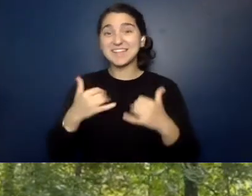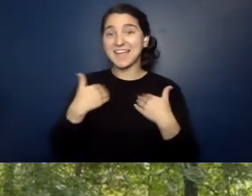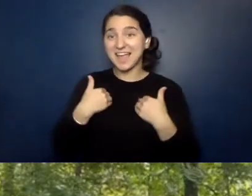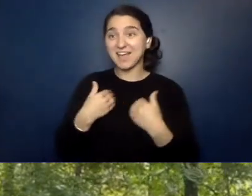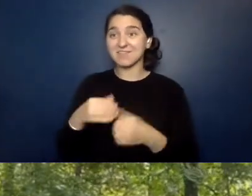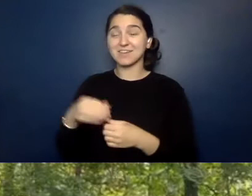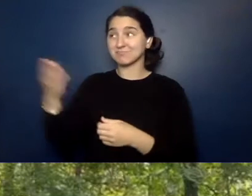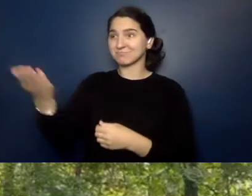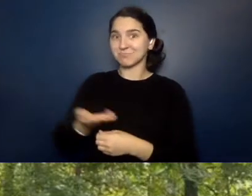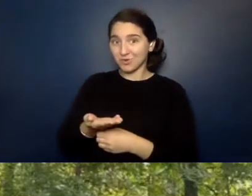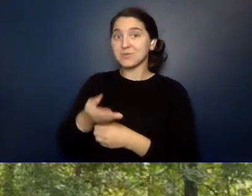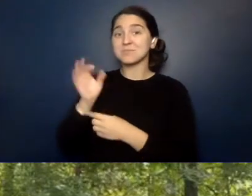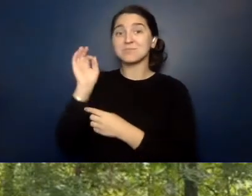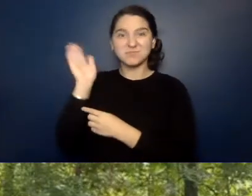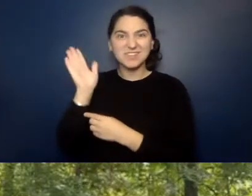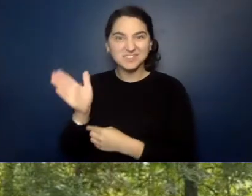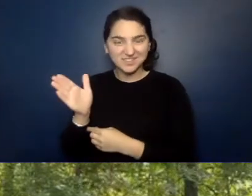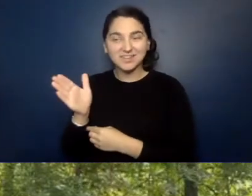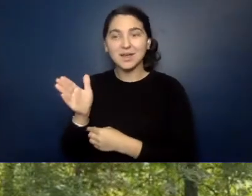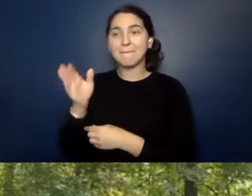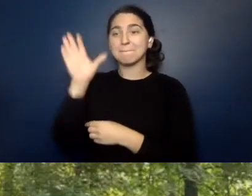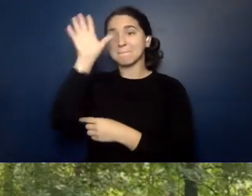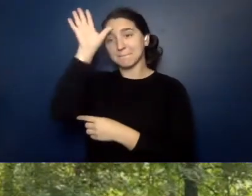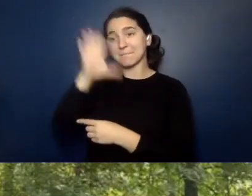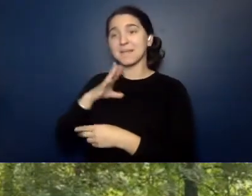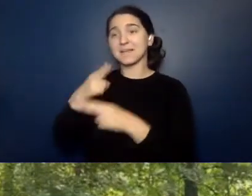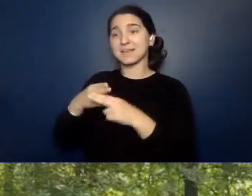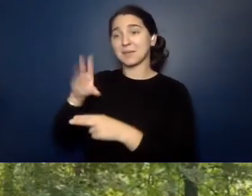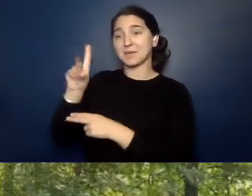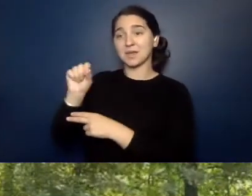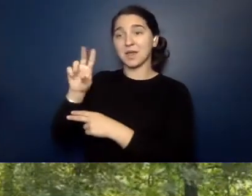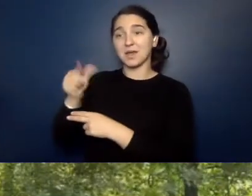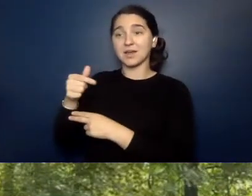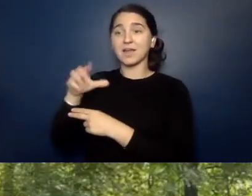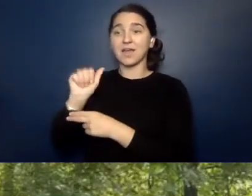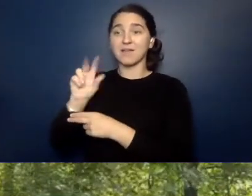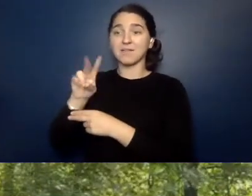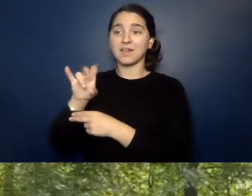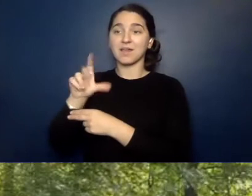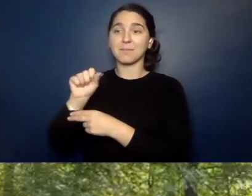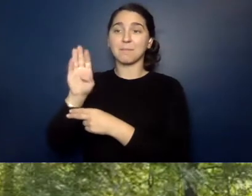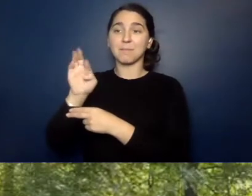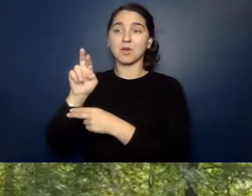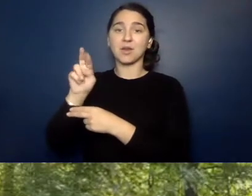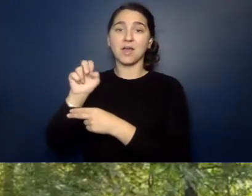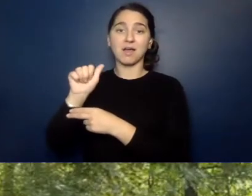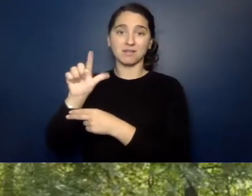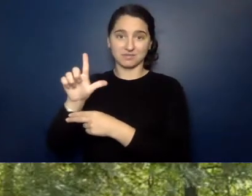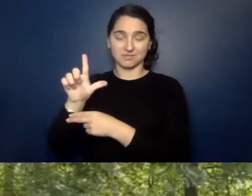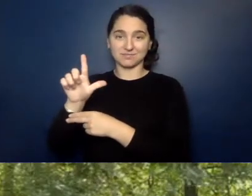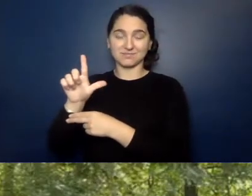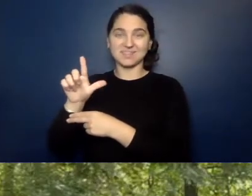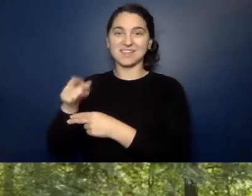Evergreen Association of American Baptist Churches, primarily situated in the Northwest Pacific region. He grew up as